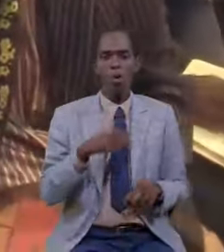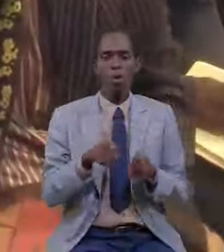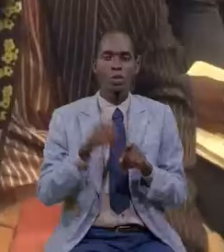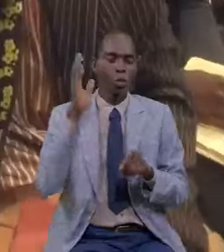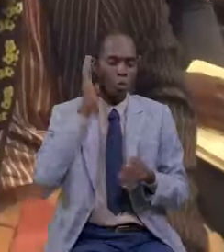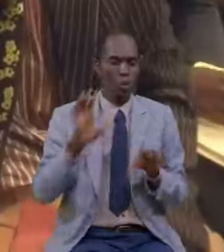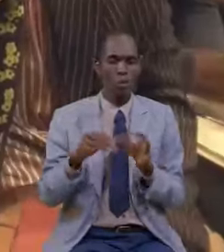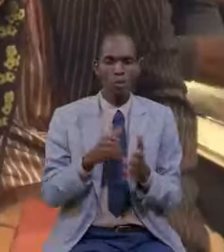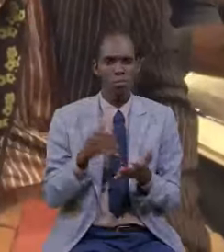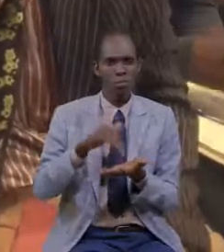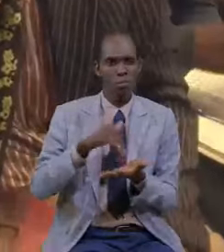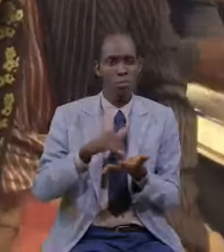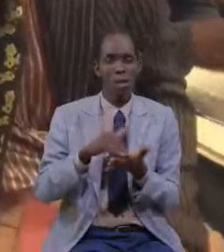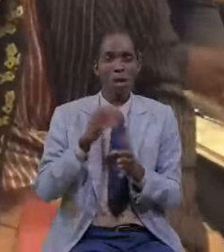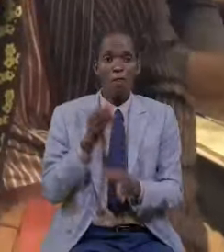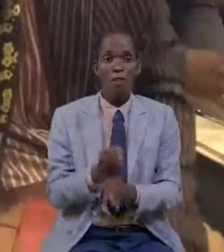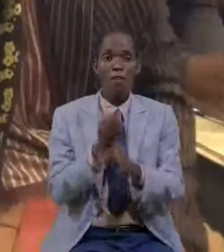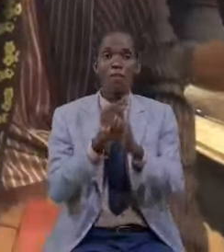Say that with assurance tonight.